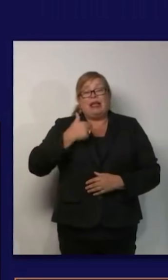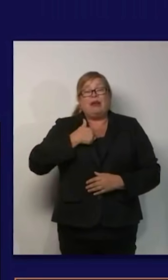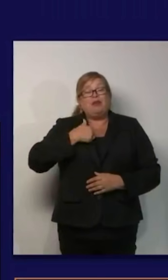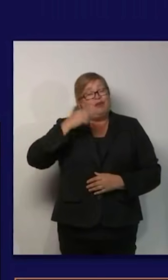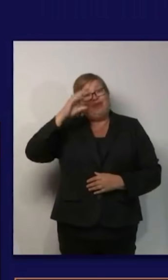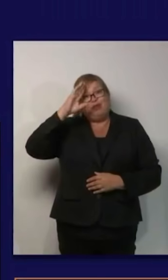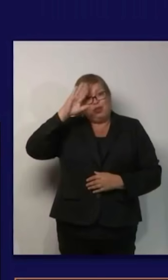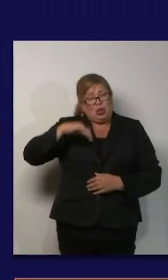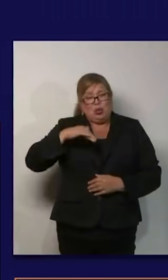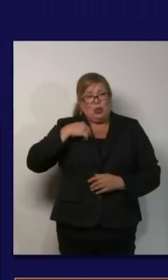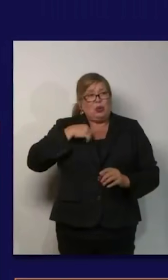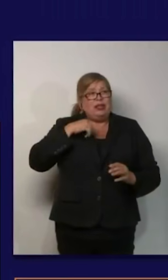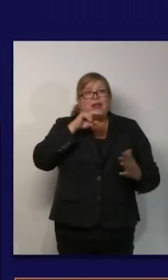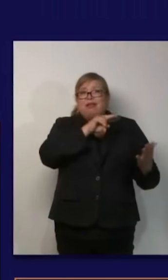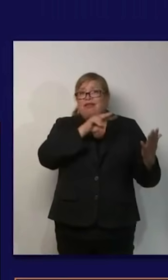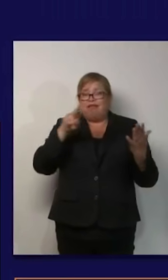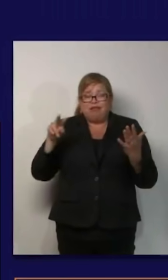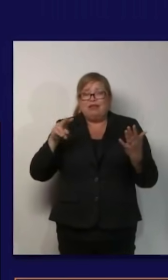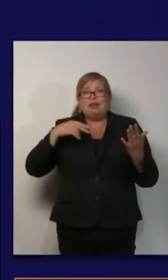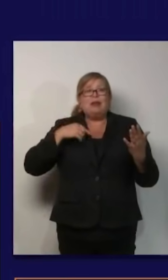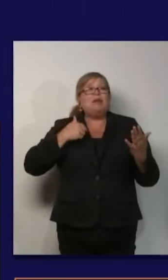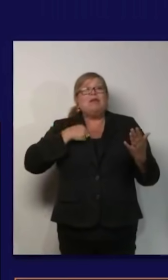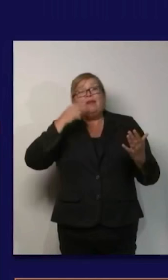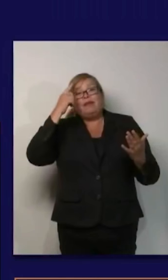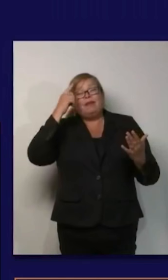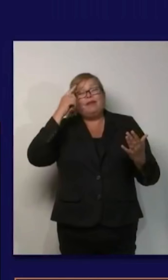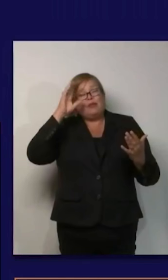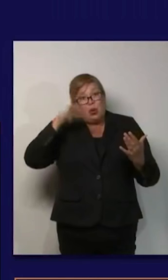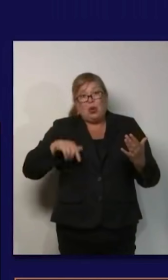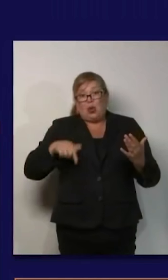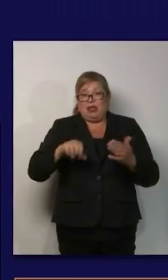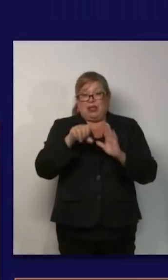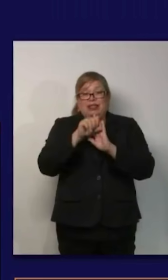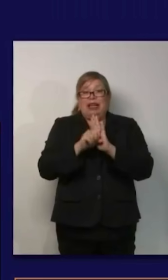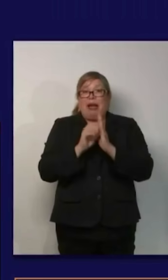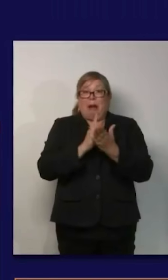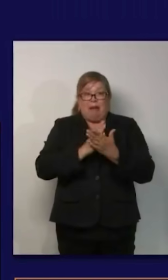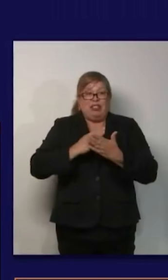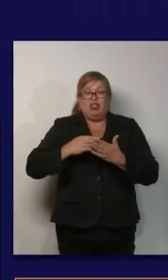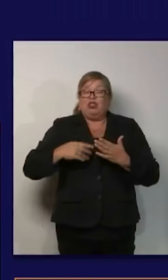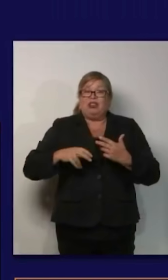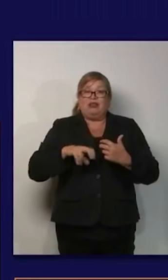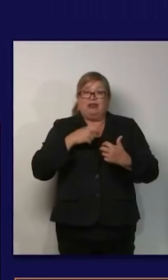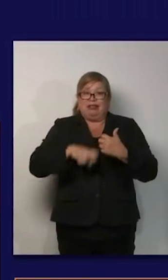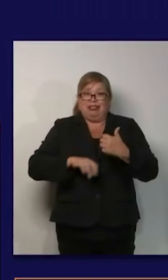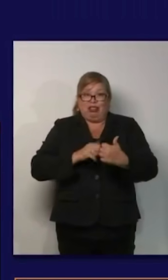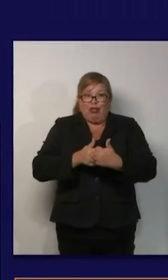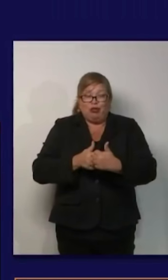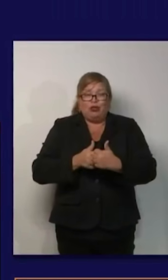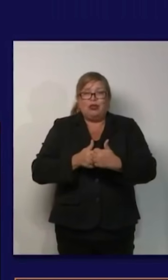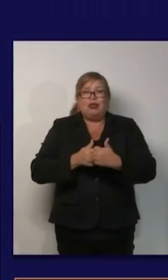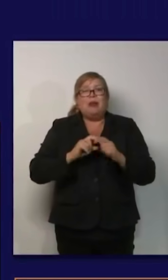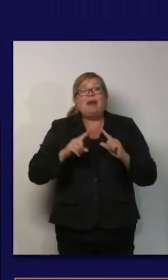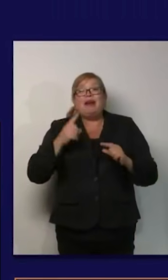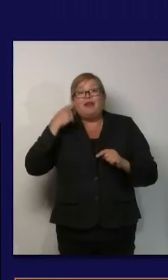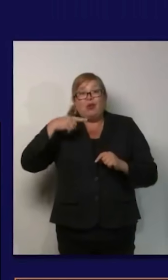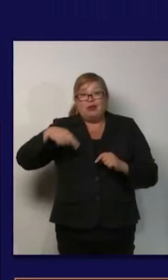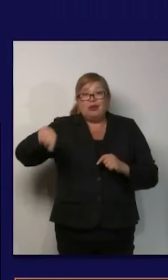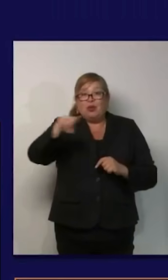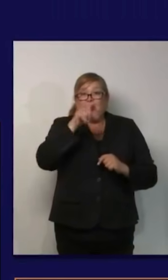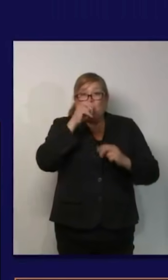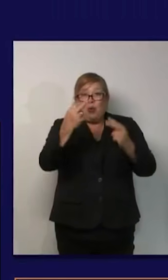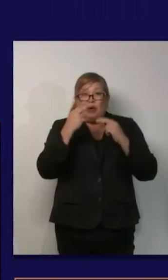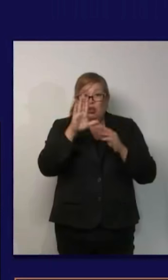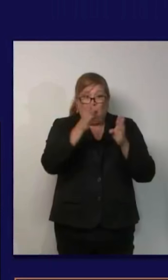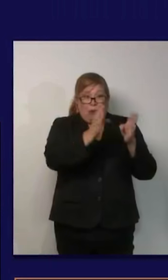imagination. While as painful as the state's budget may be, personal budgets for so many of you watching